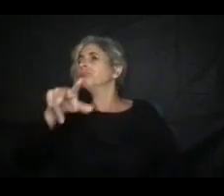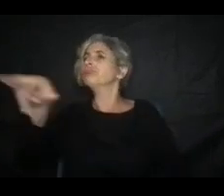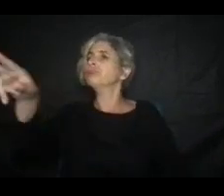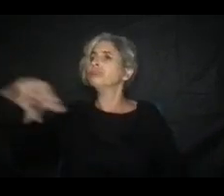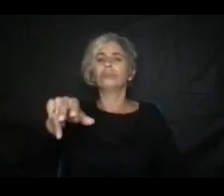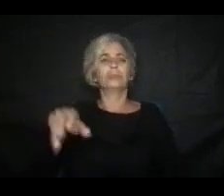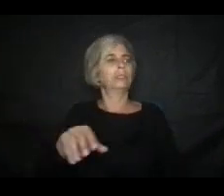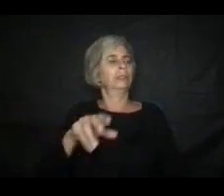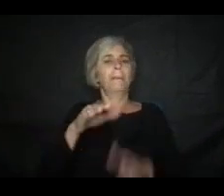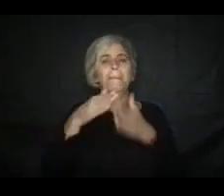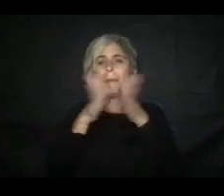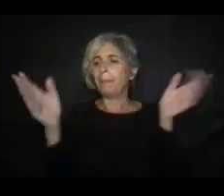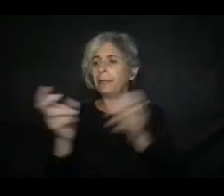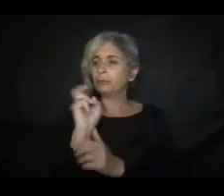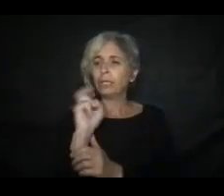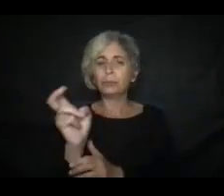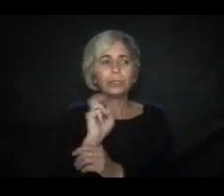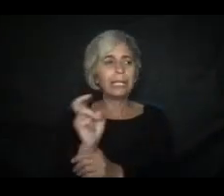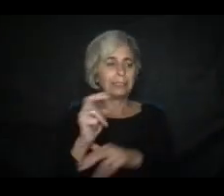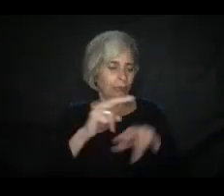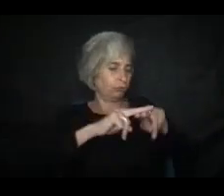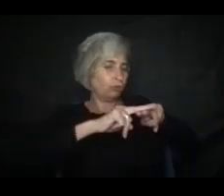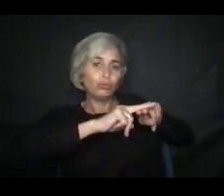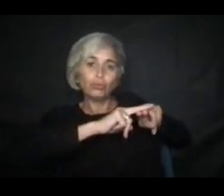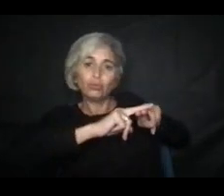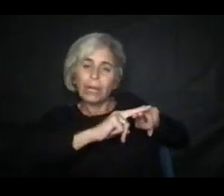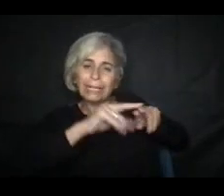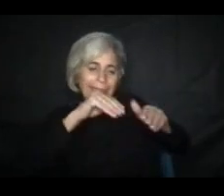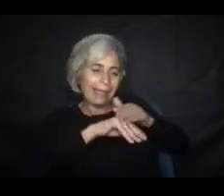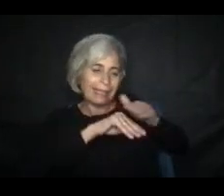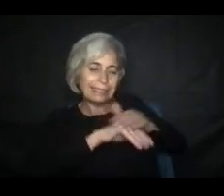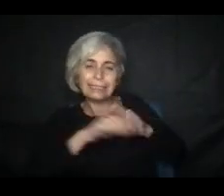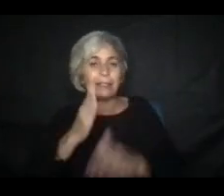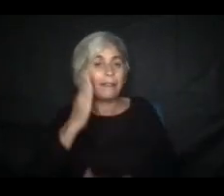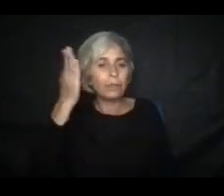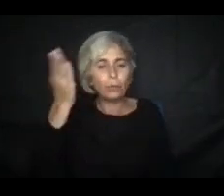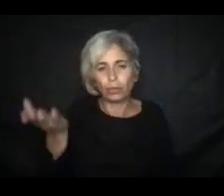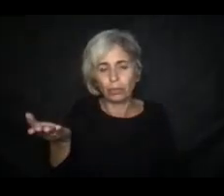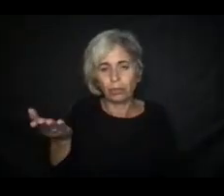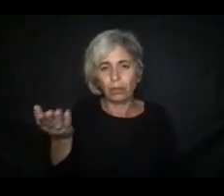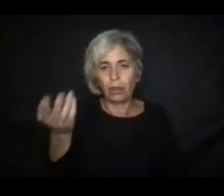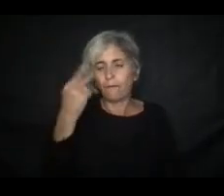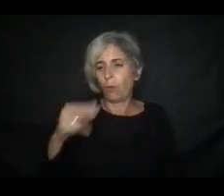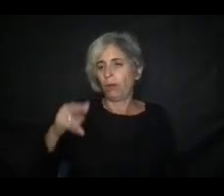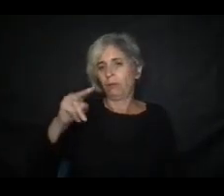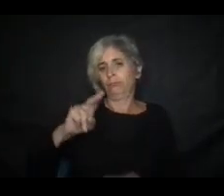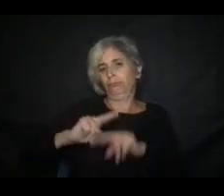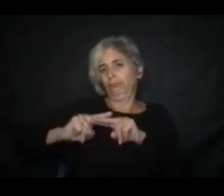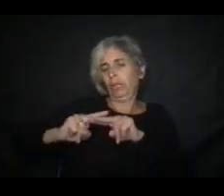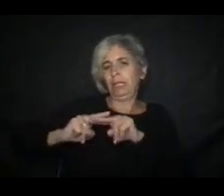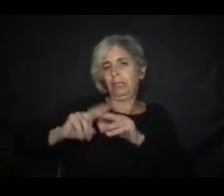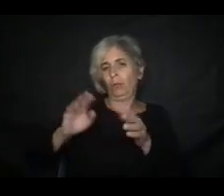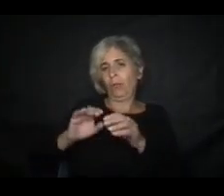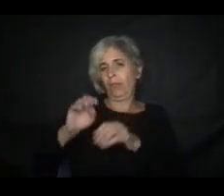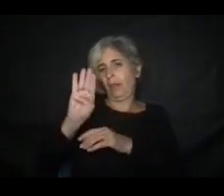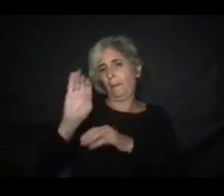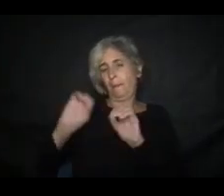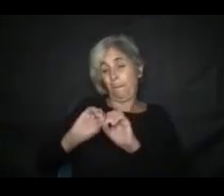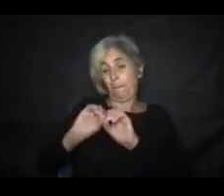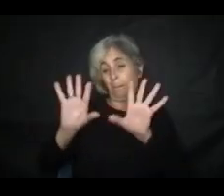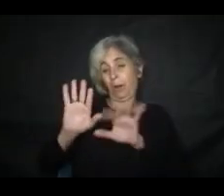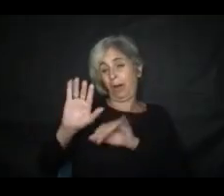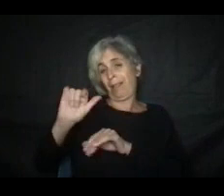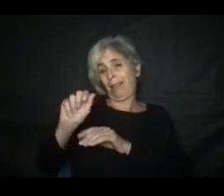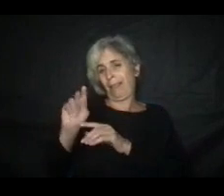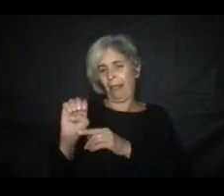service, access to Tri-Rail, potentially access in the future to a commuter rail service running along Brightline. But in